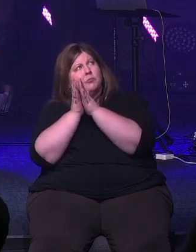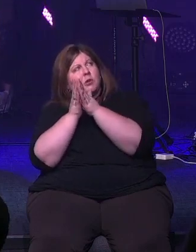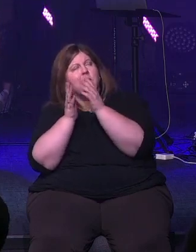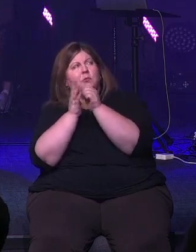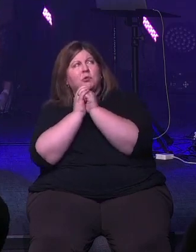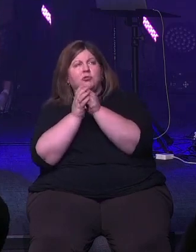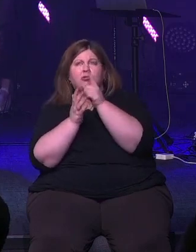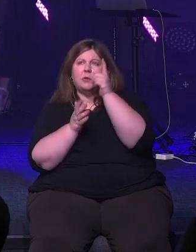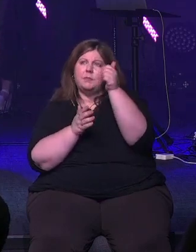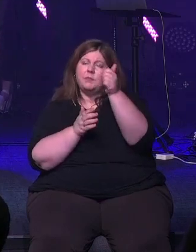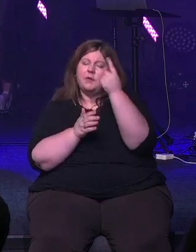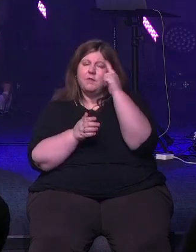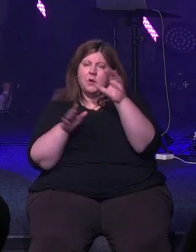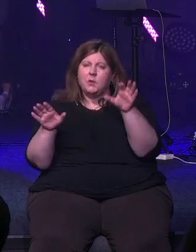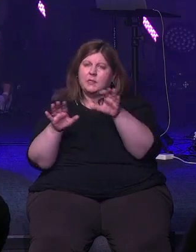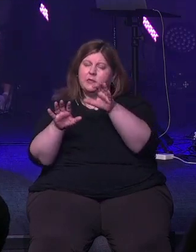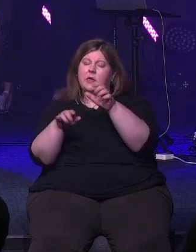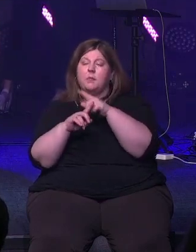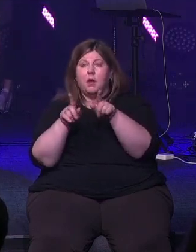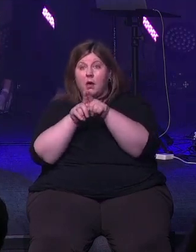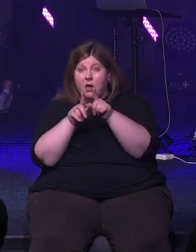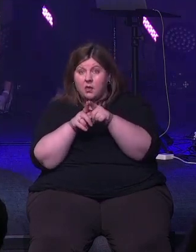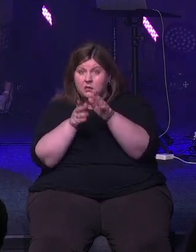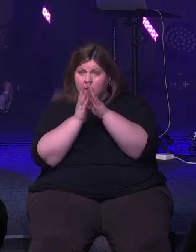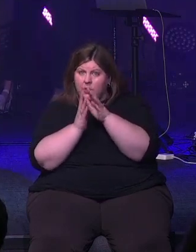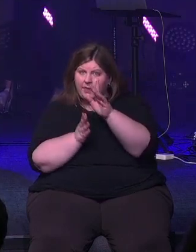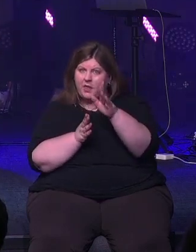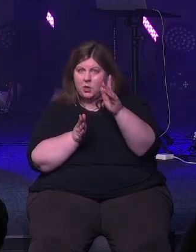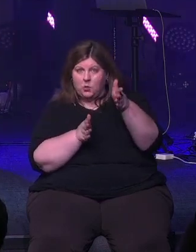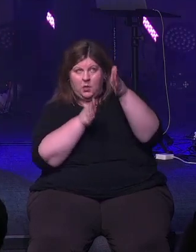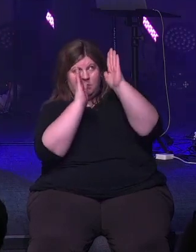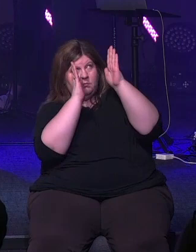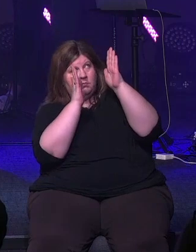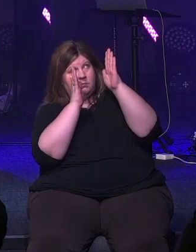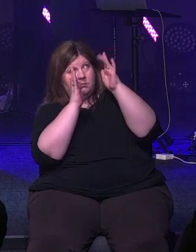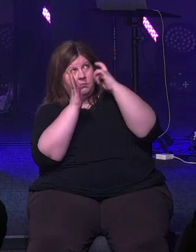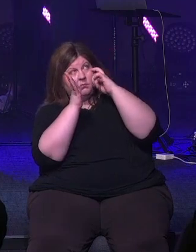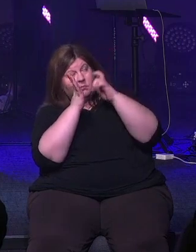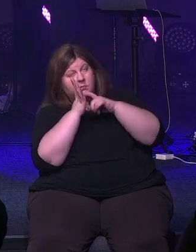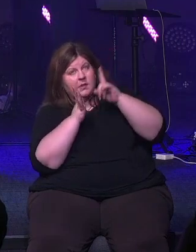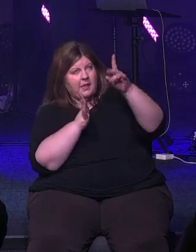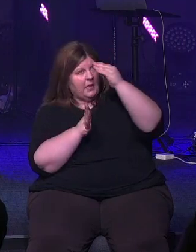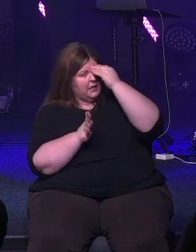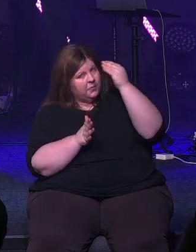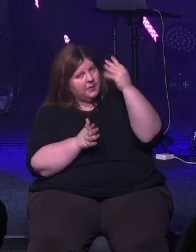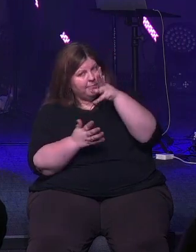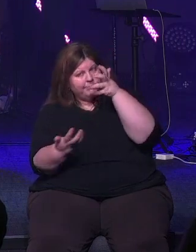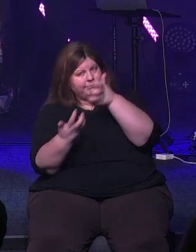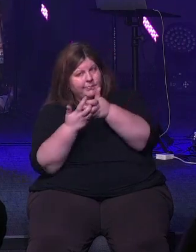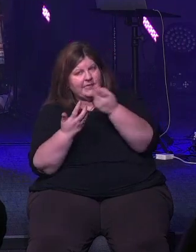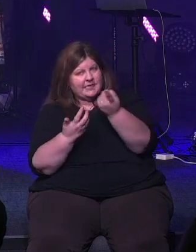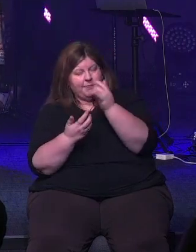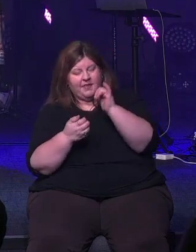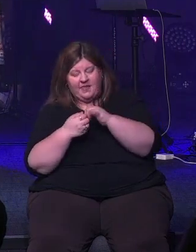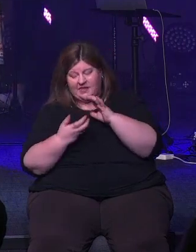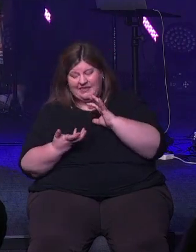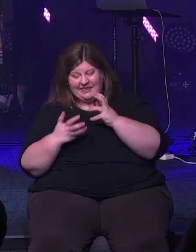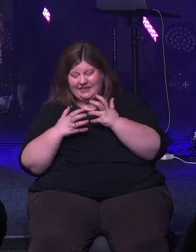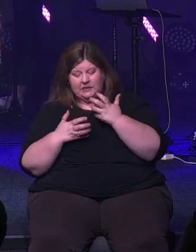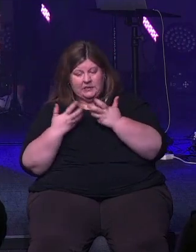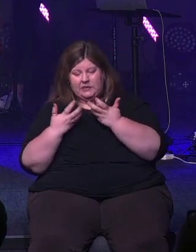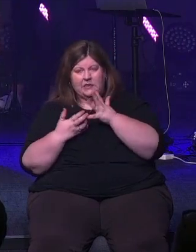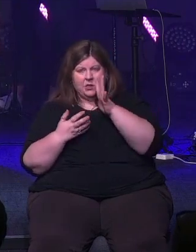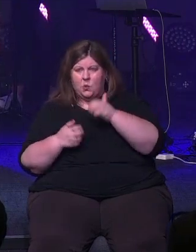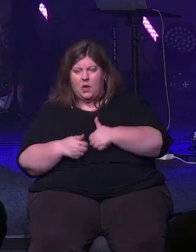for who he is, for what he's done. But I also pray that you hear him. Pray that he would speak to something maybe that's unresolved in your life right now, something